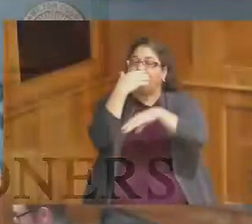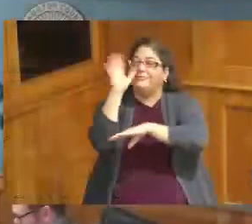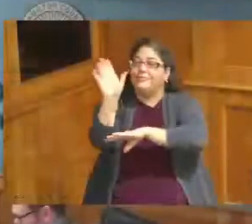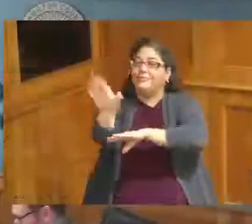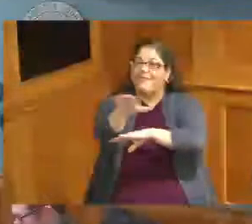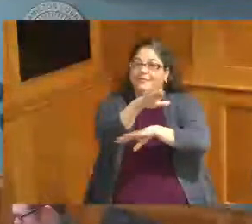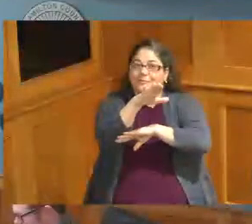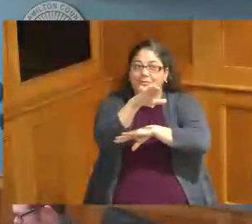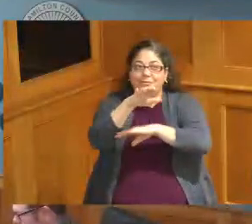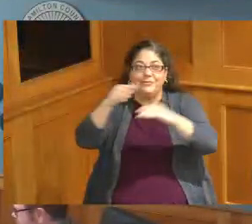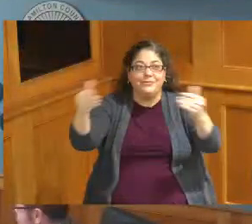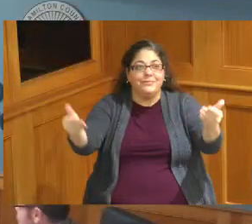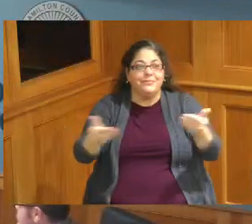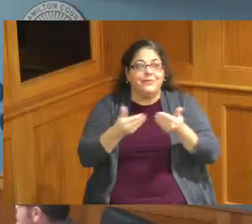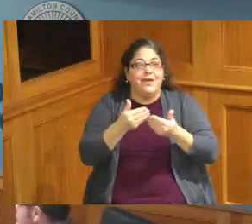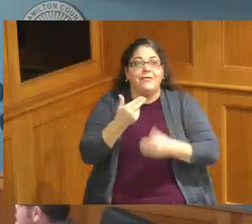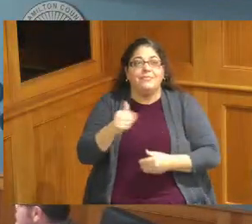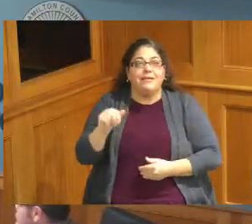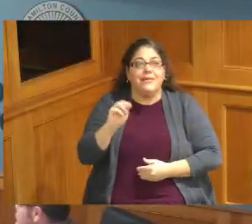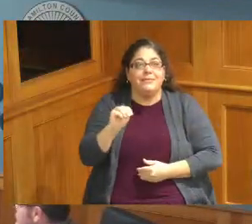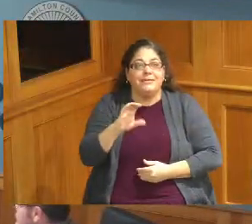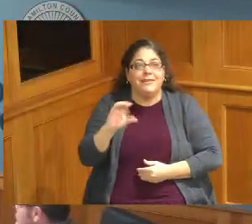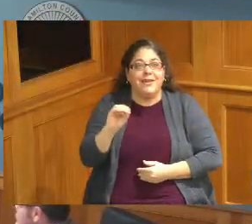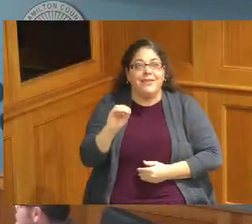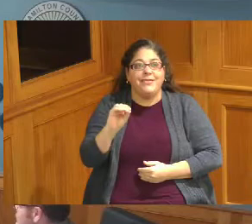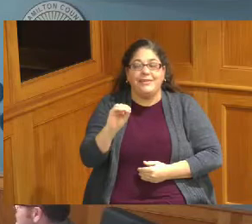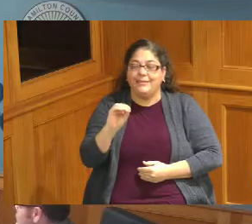and welcome to the Hamilton County Commission